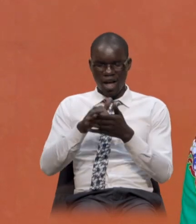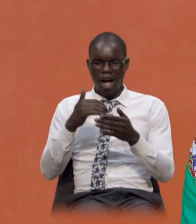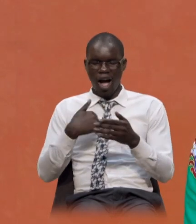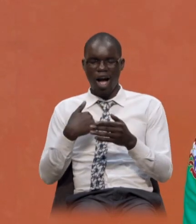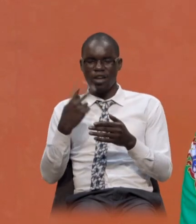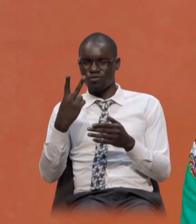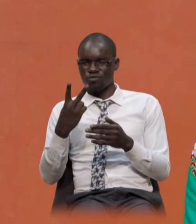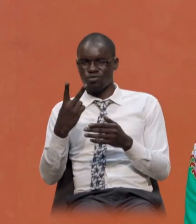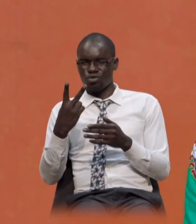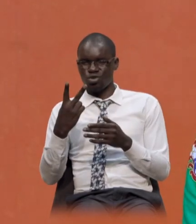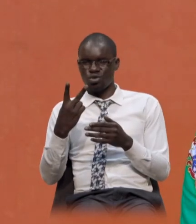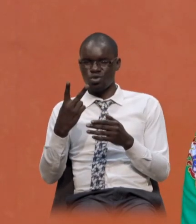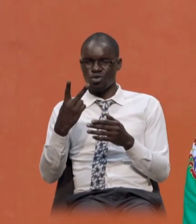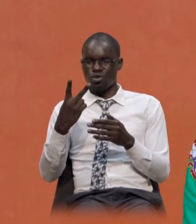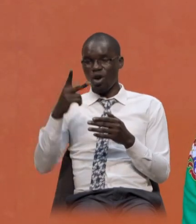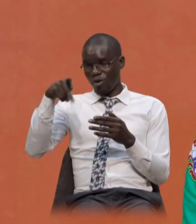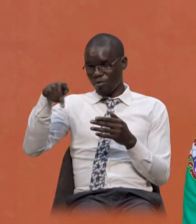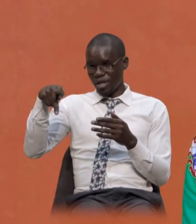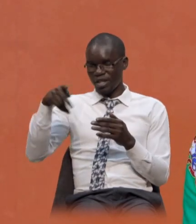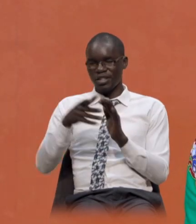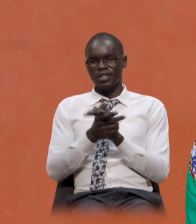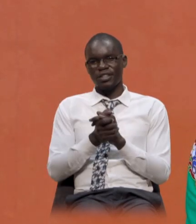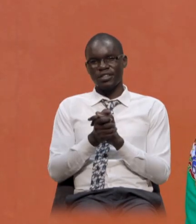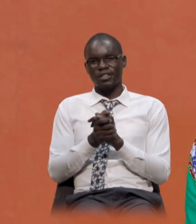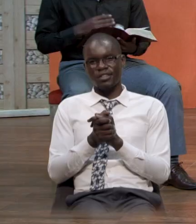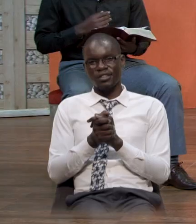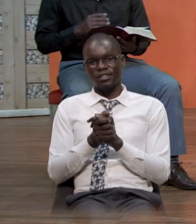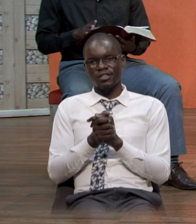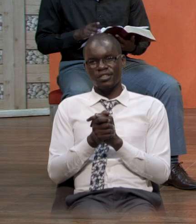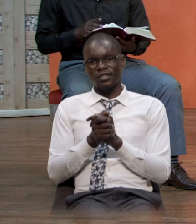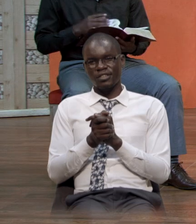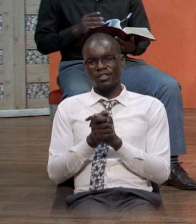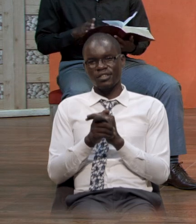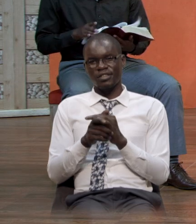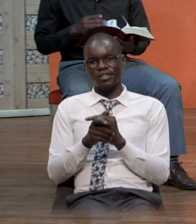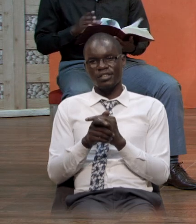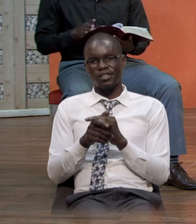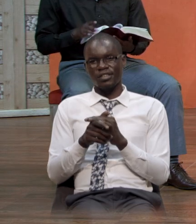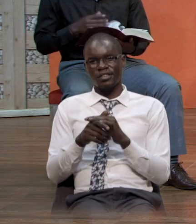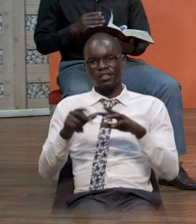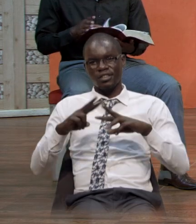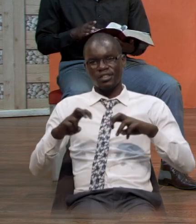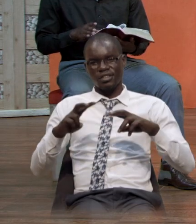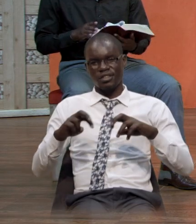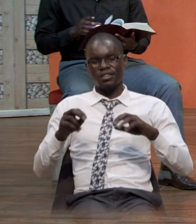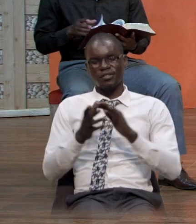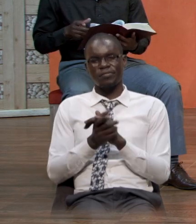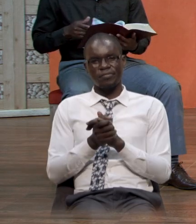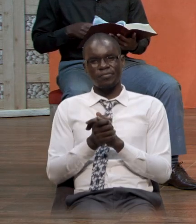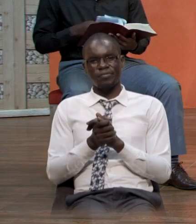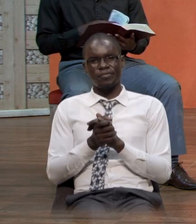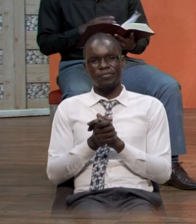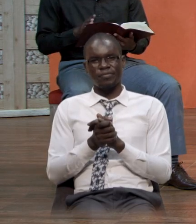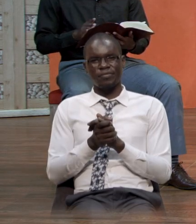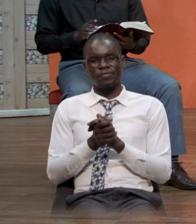you guys are really looking for it. Just know where Philemon is, and then after you find it, it's almost at the beginning. The